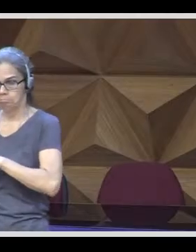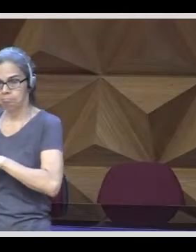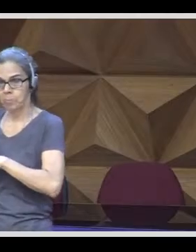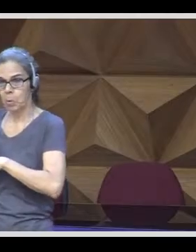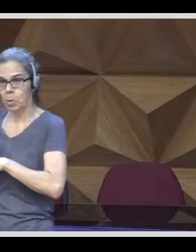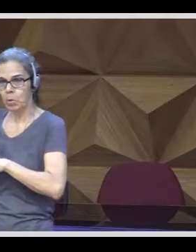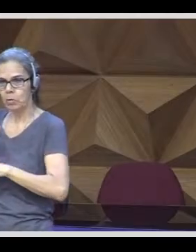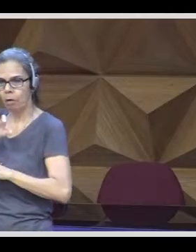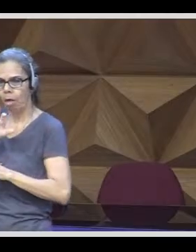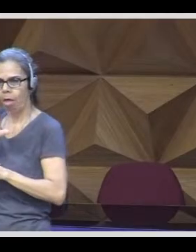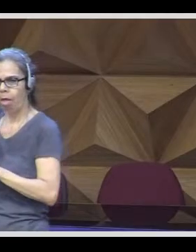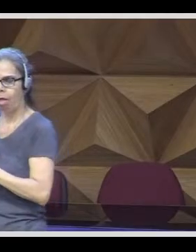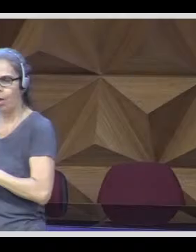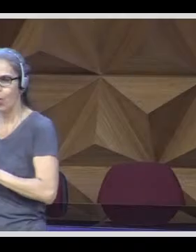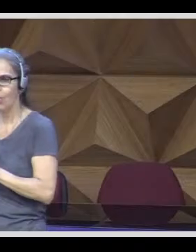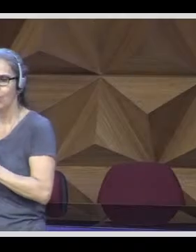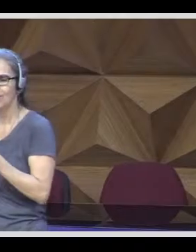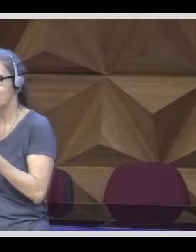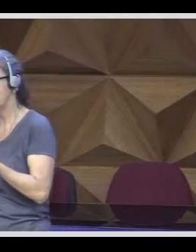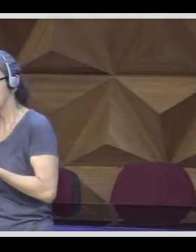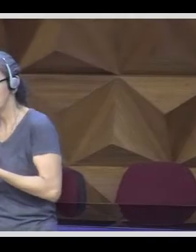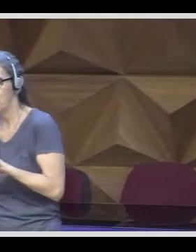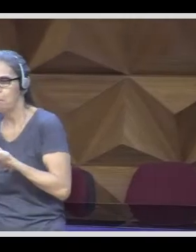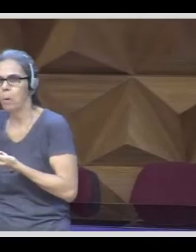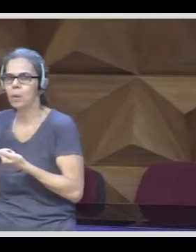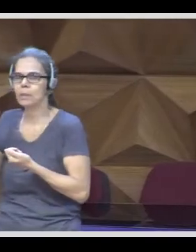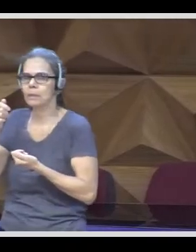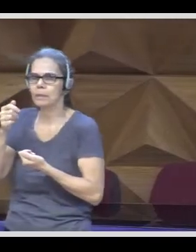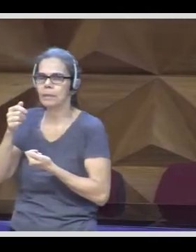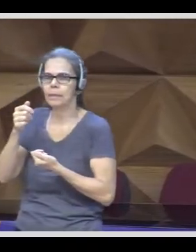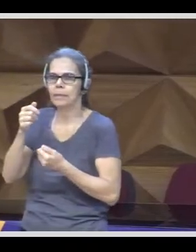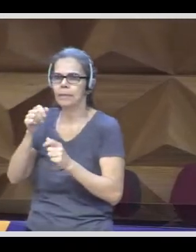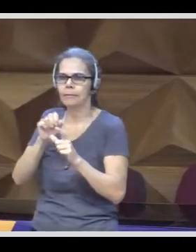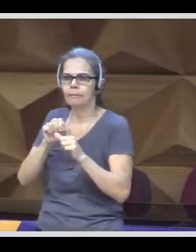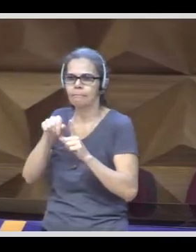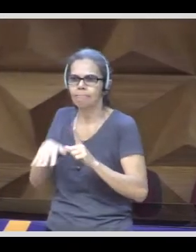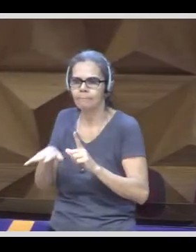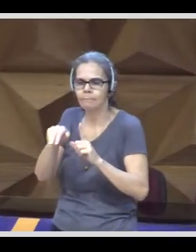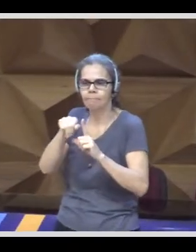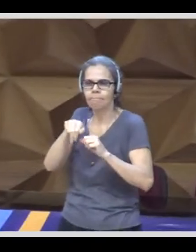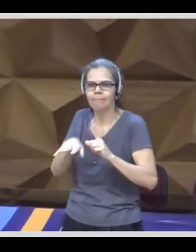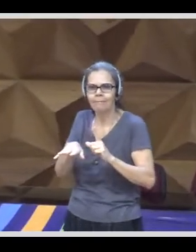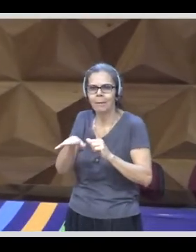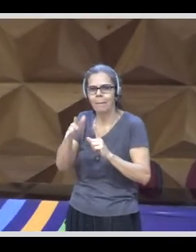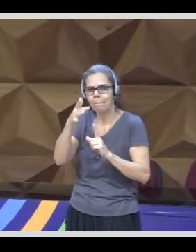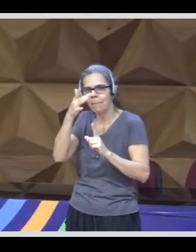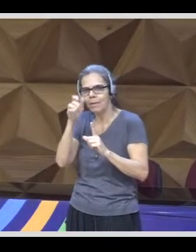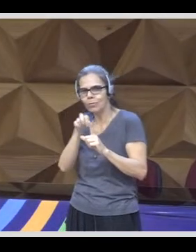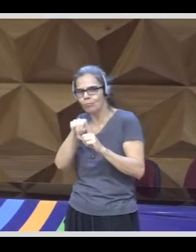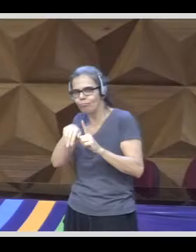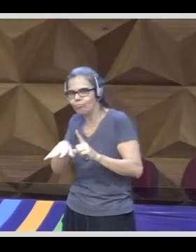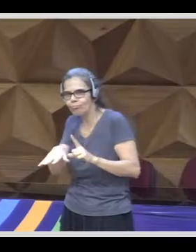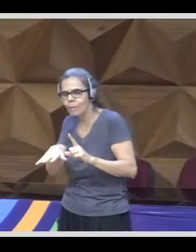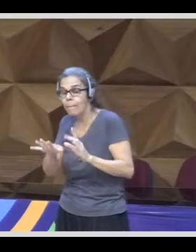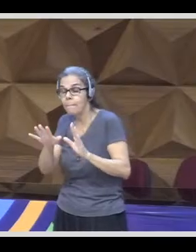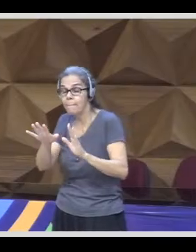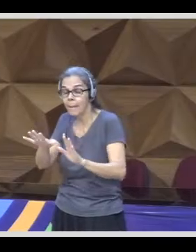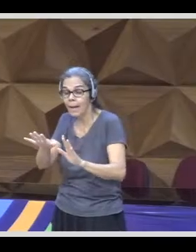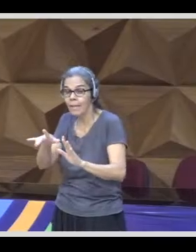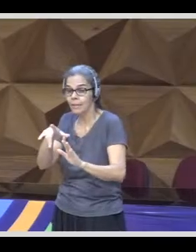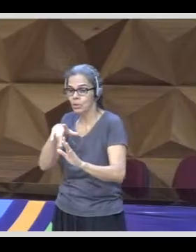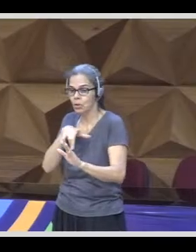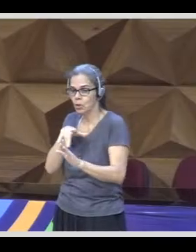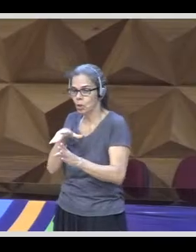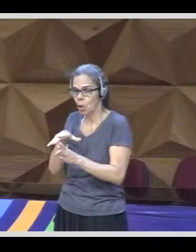in Instagram or in Facebook, even though we don't have this notion here on Telegram, because it's a flat space of